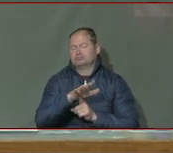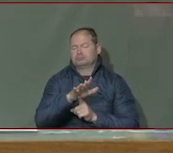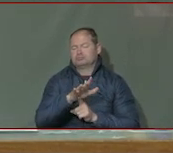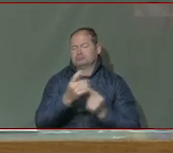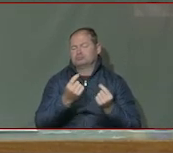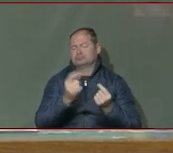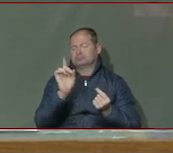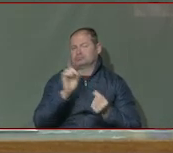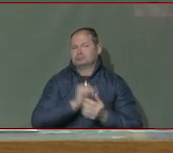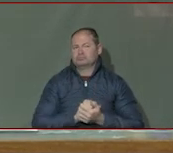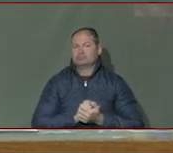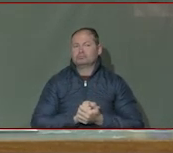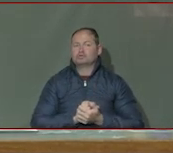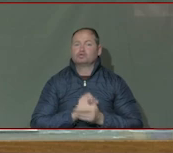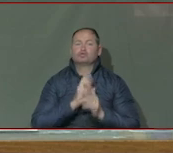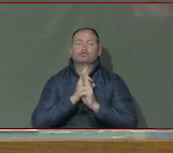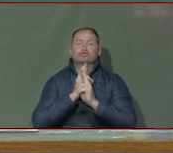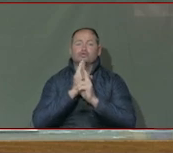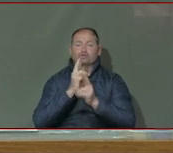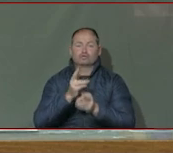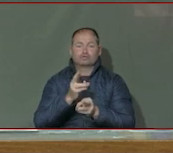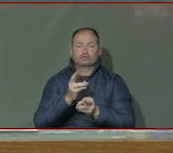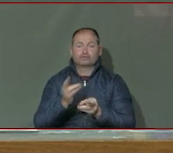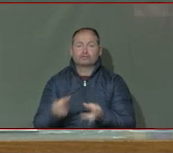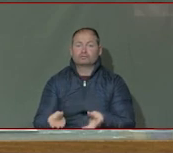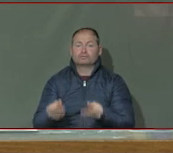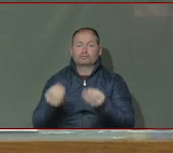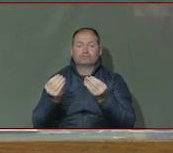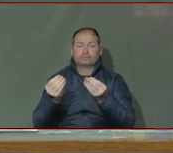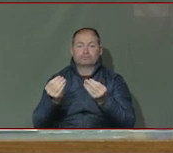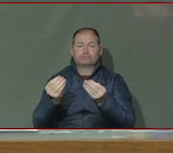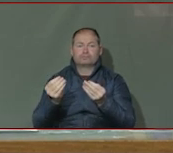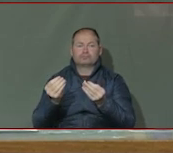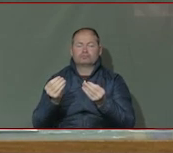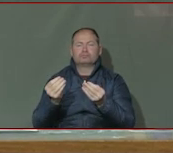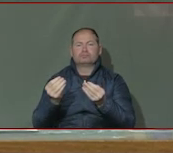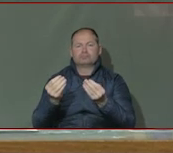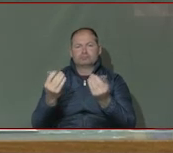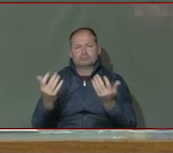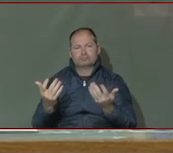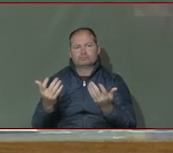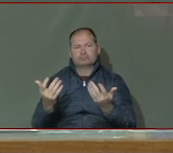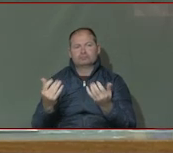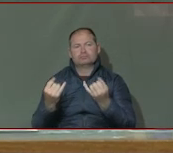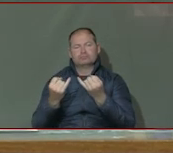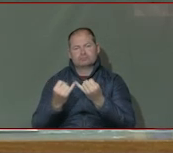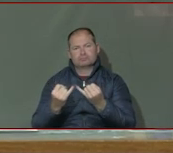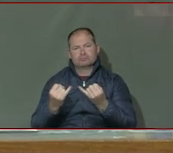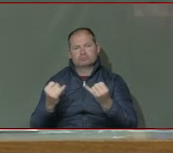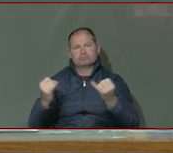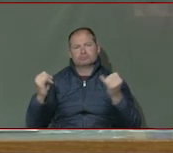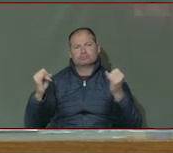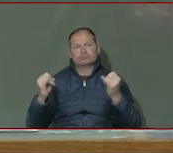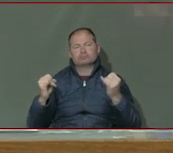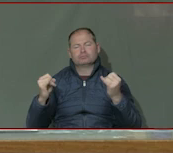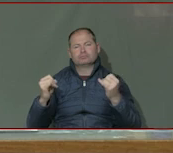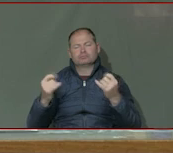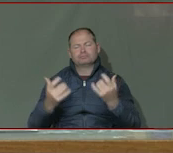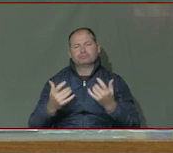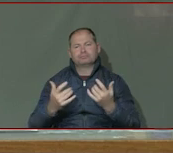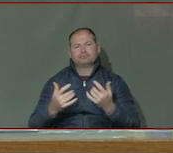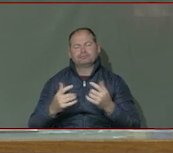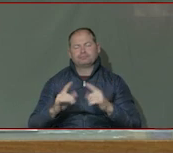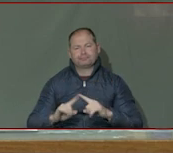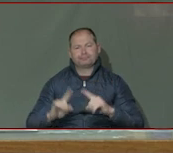and then the results are the dependent variables. Now, there's a difference in the third bullet point